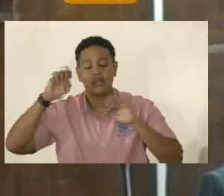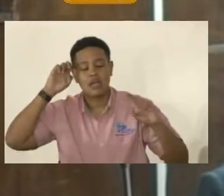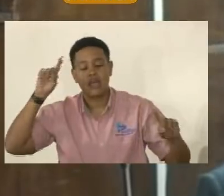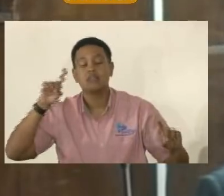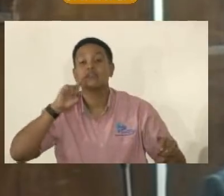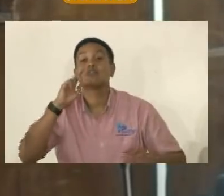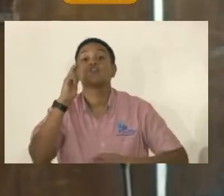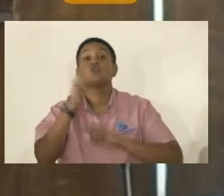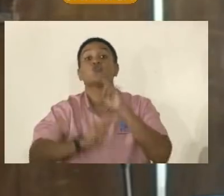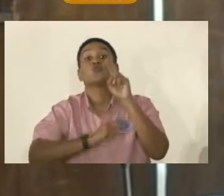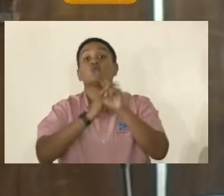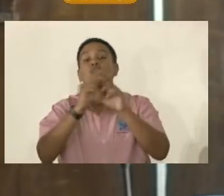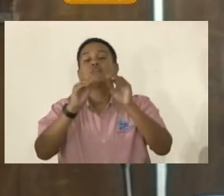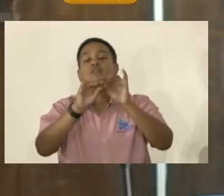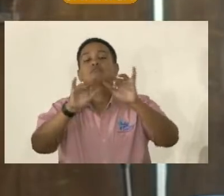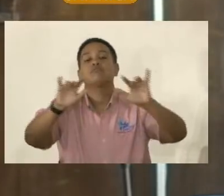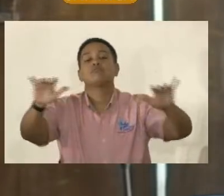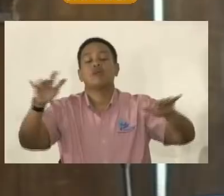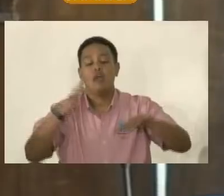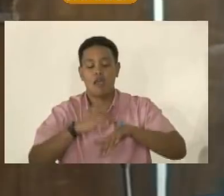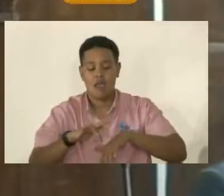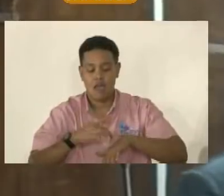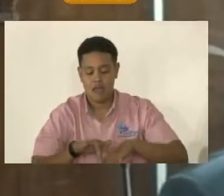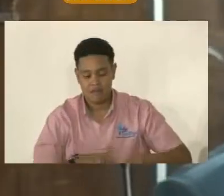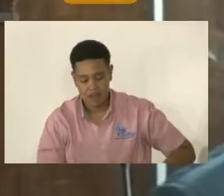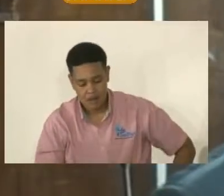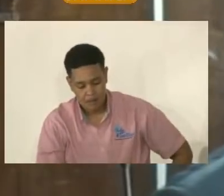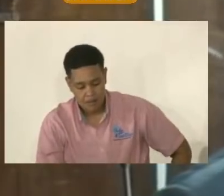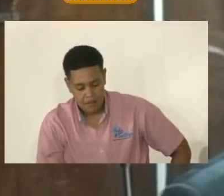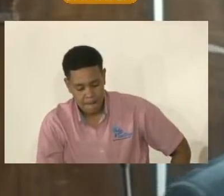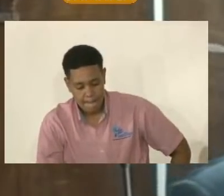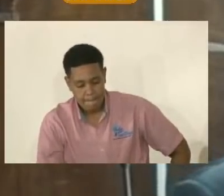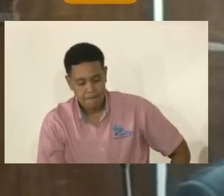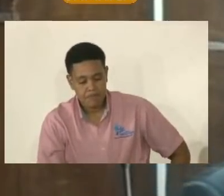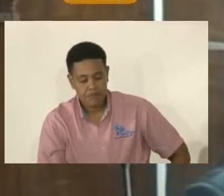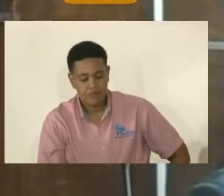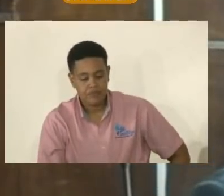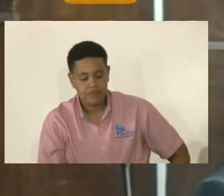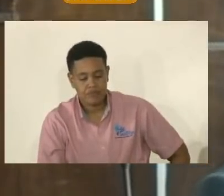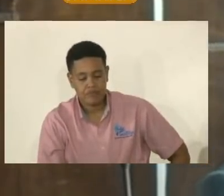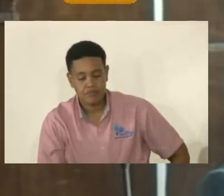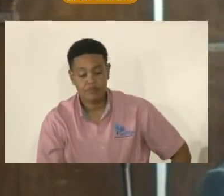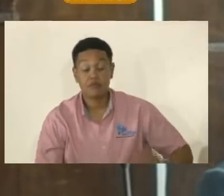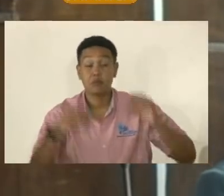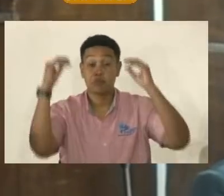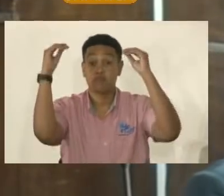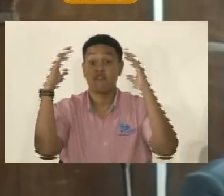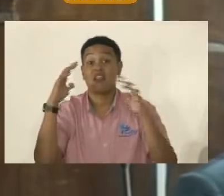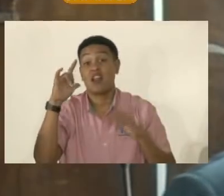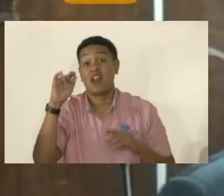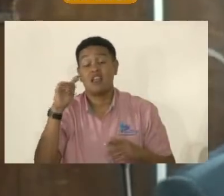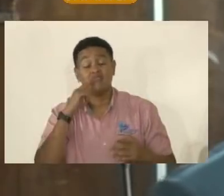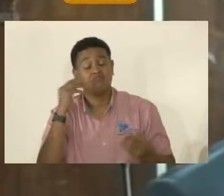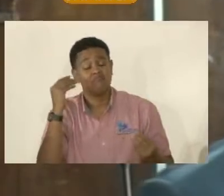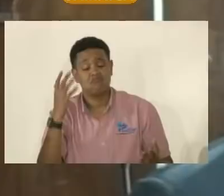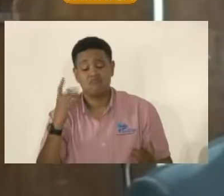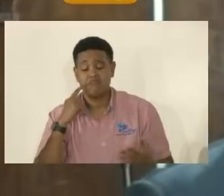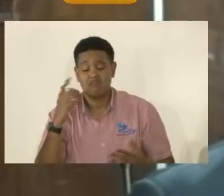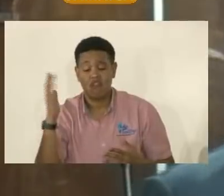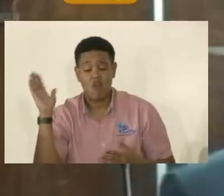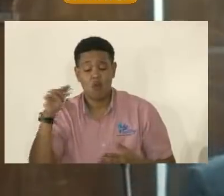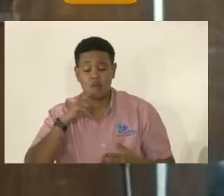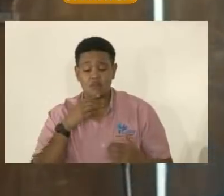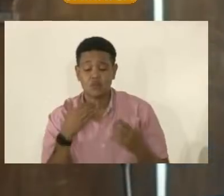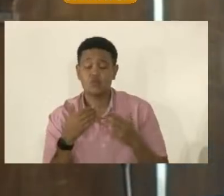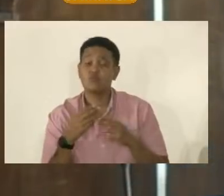high-quality education is becoming universally available, end quote. Prof. Clayton is predicting that everyone will